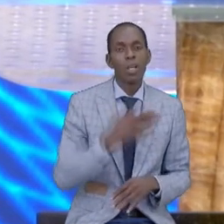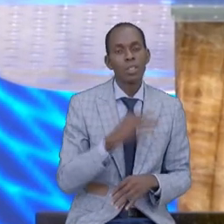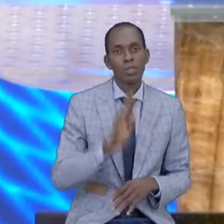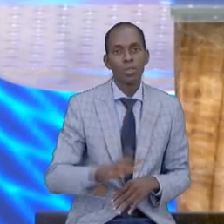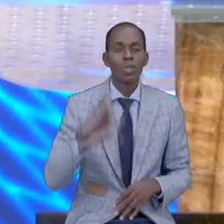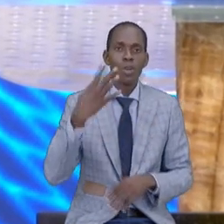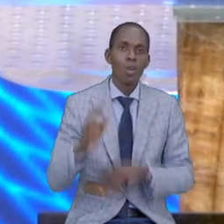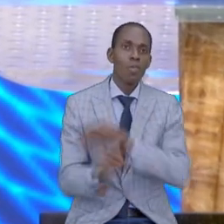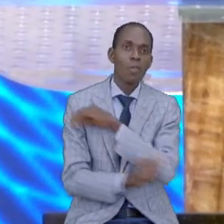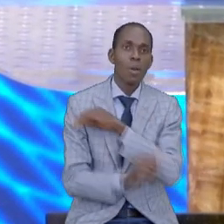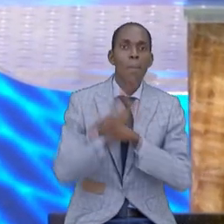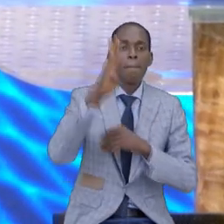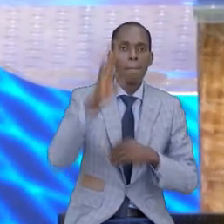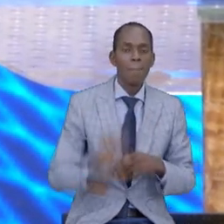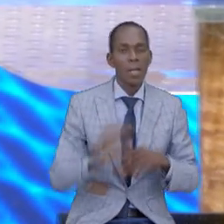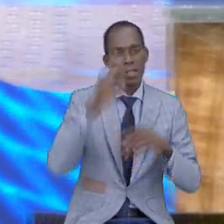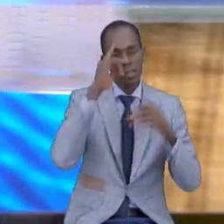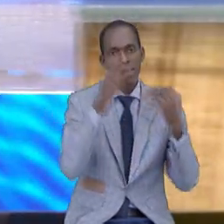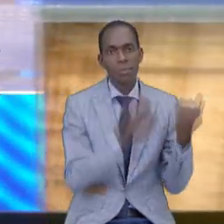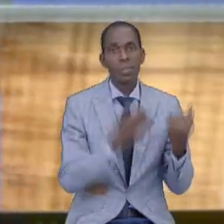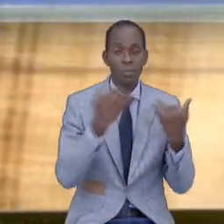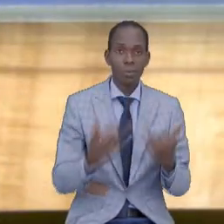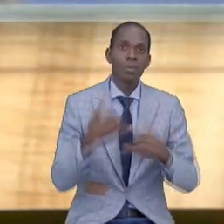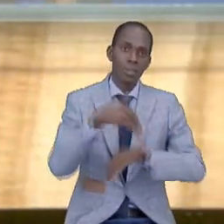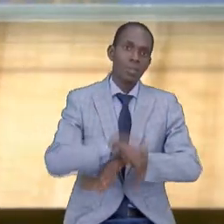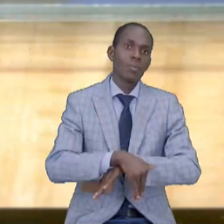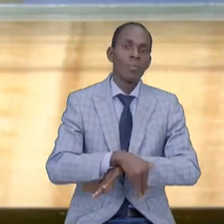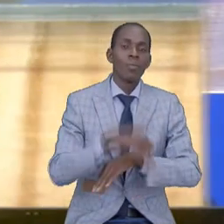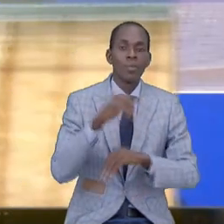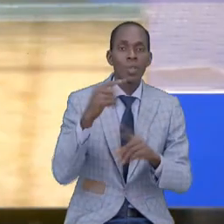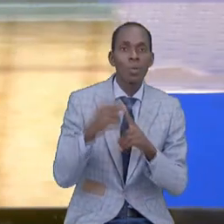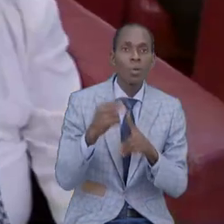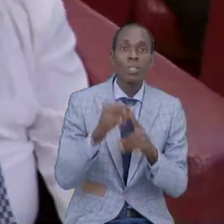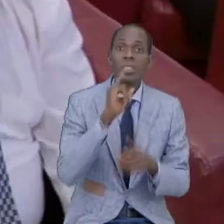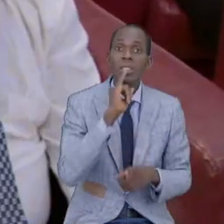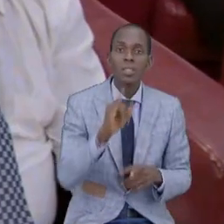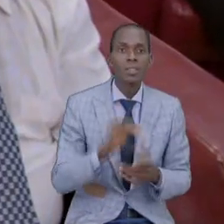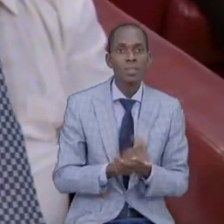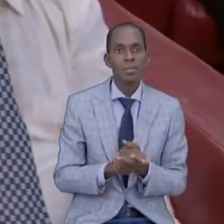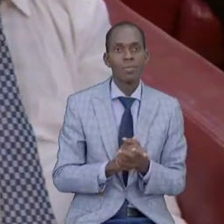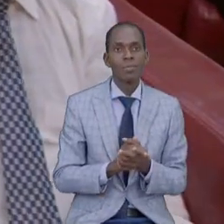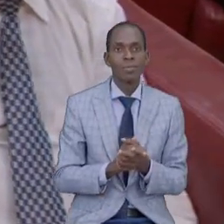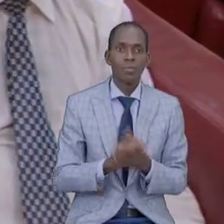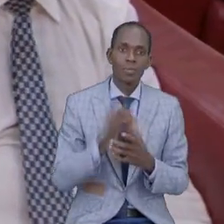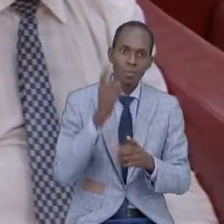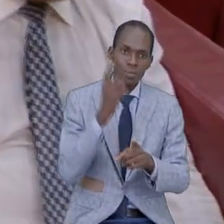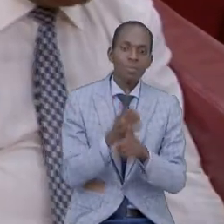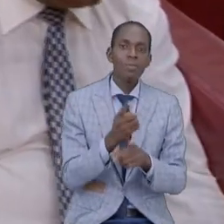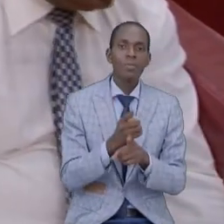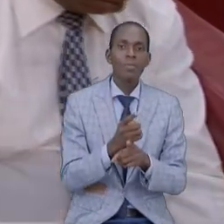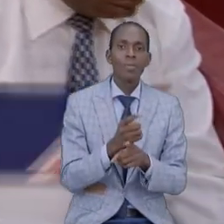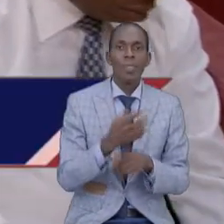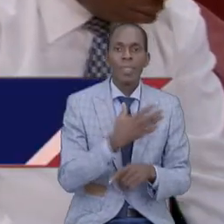Abraham by faith. Tonight, the message is justification